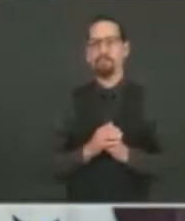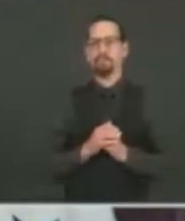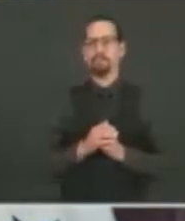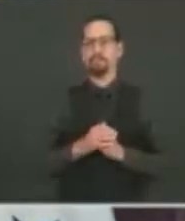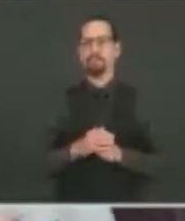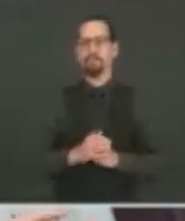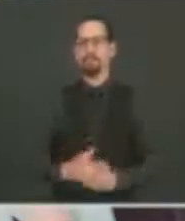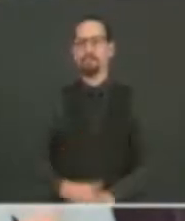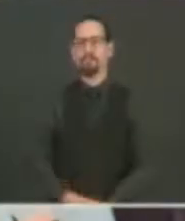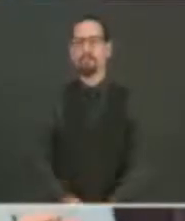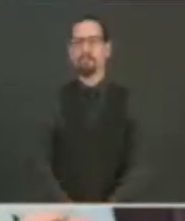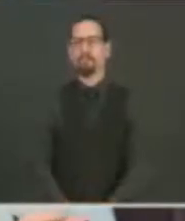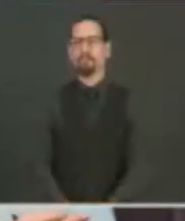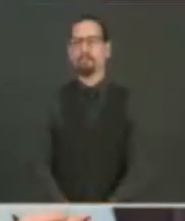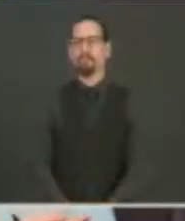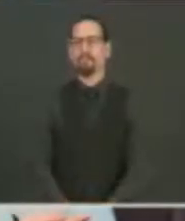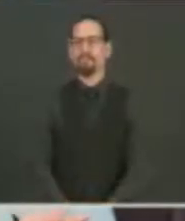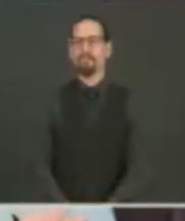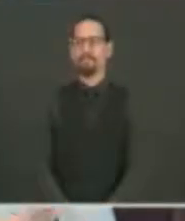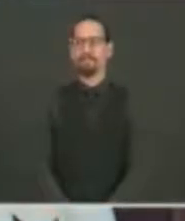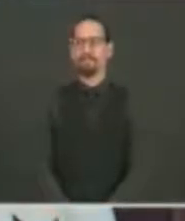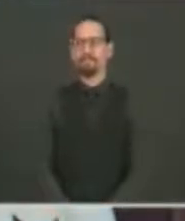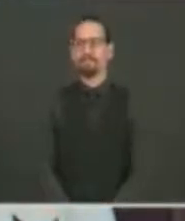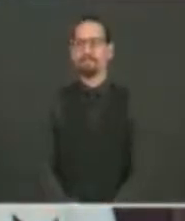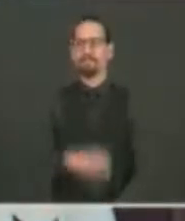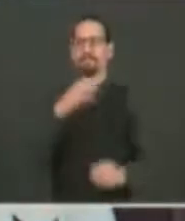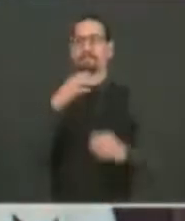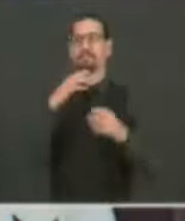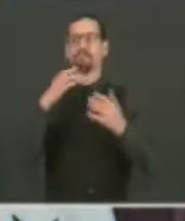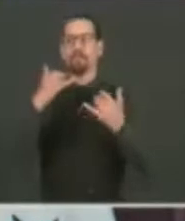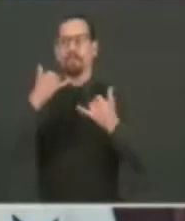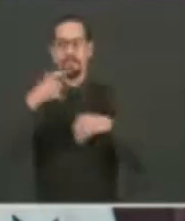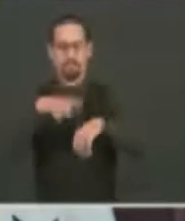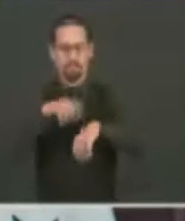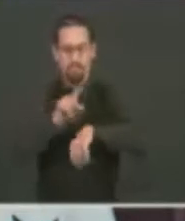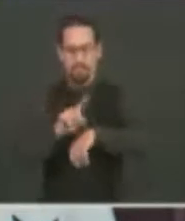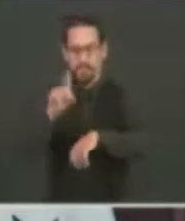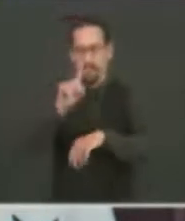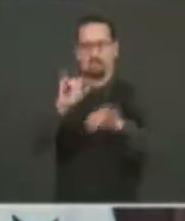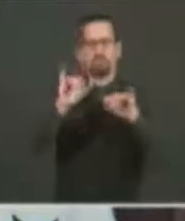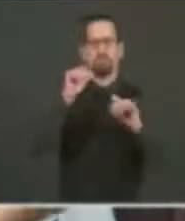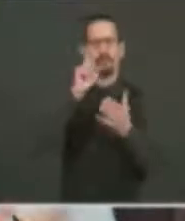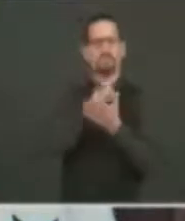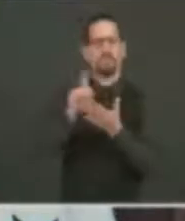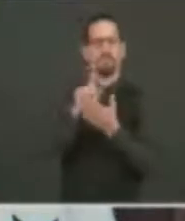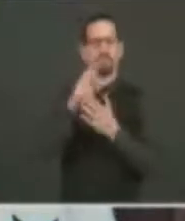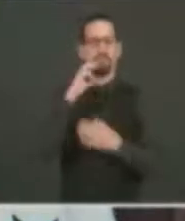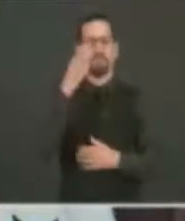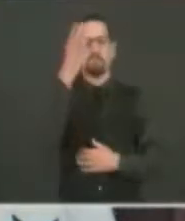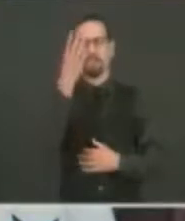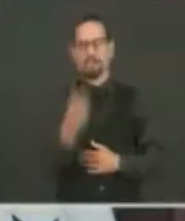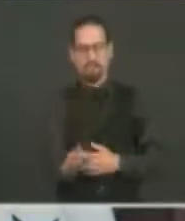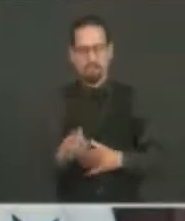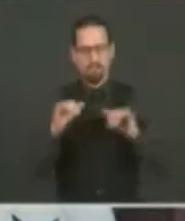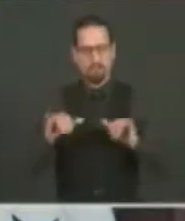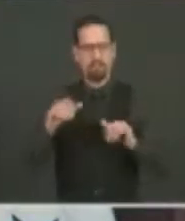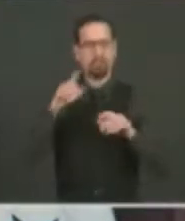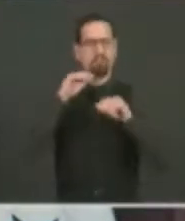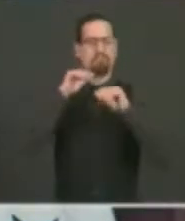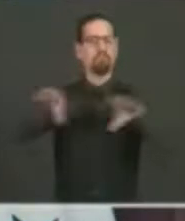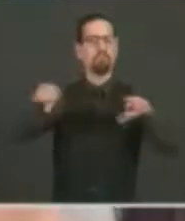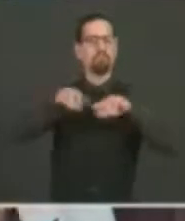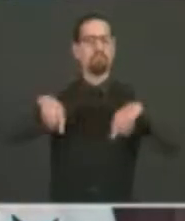press conference. We'll be here every Wednesday at 1 o'clock. I hope these sessions are helpful for you. It's still so important to